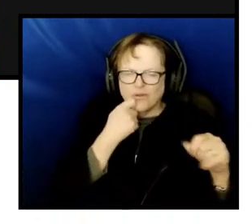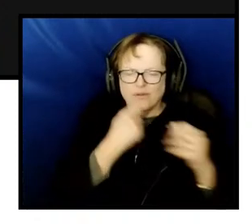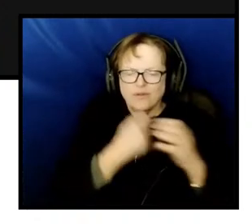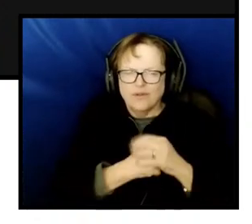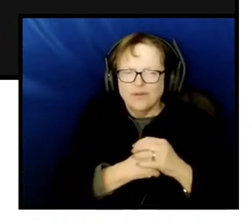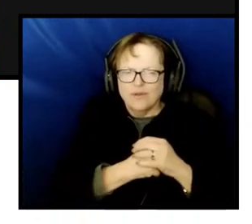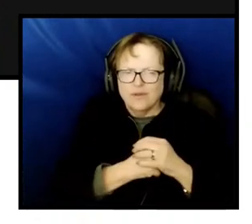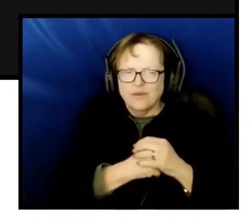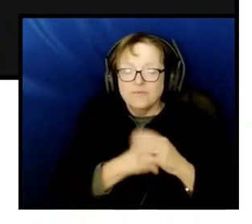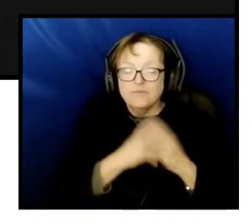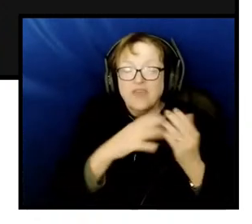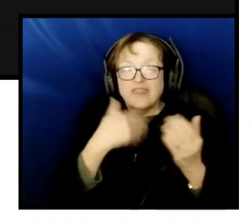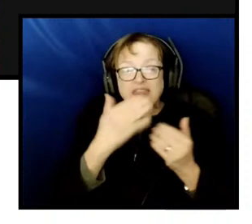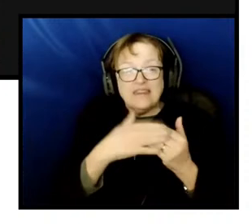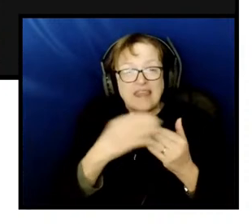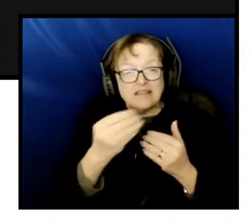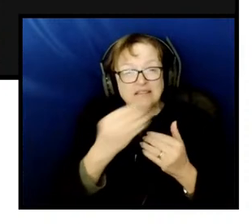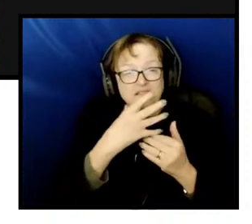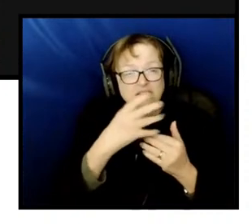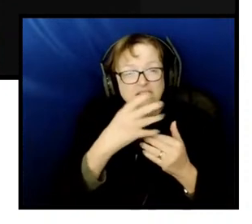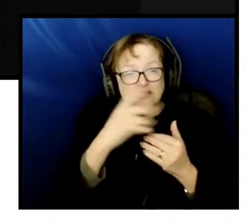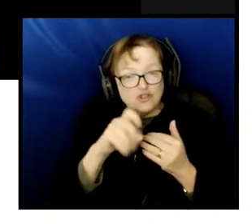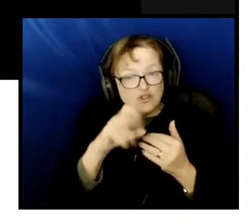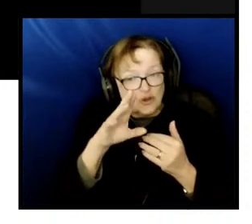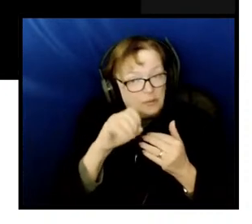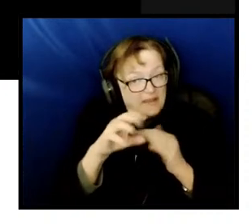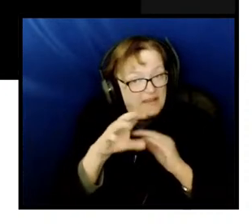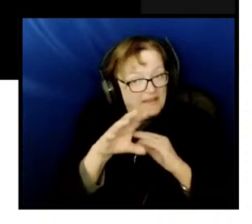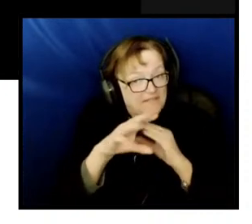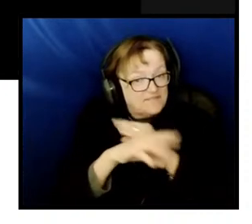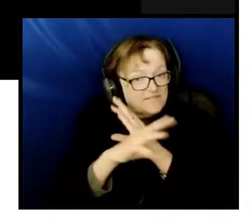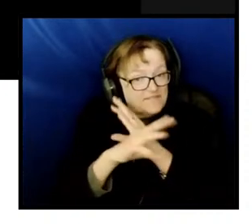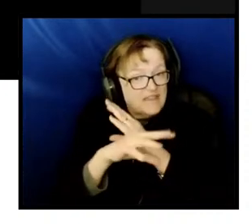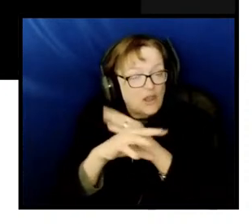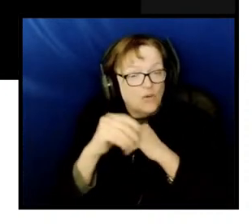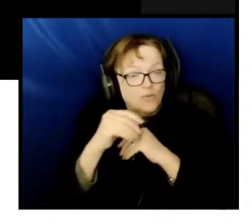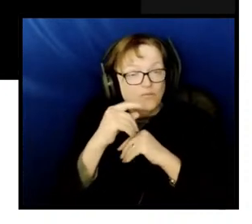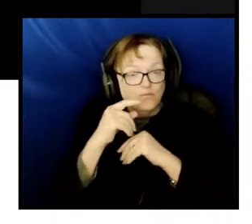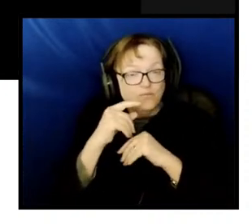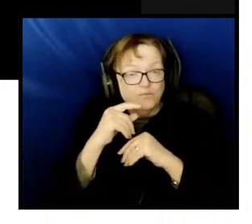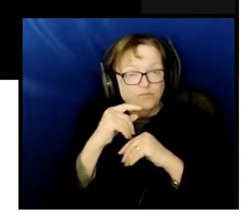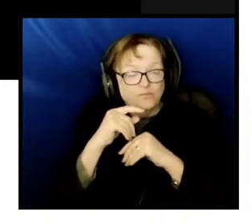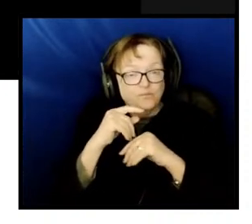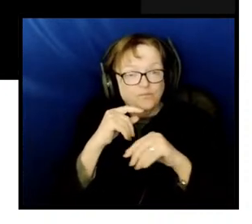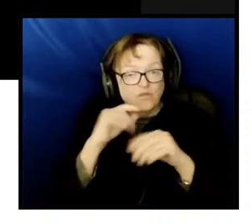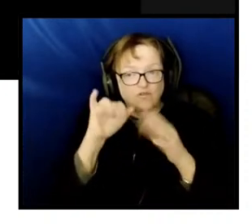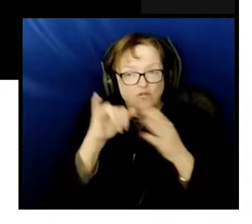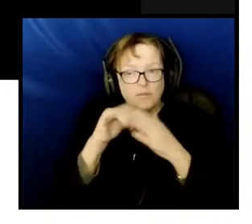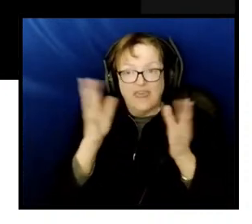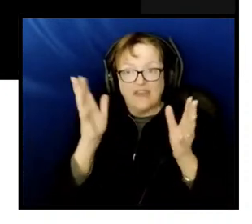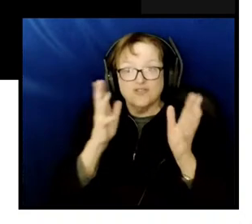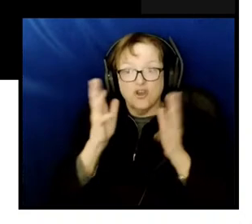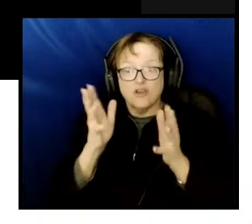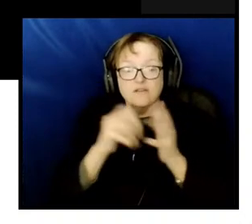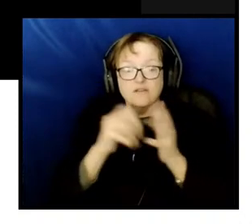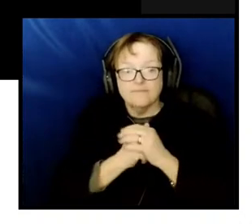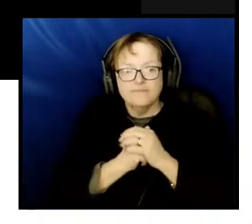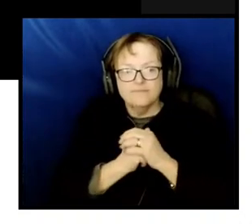slide should be a video, an excerpt of the Sea Table Talk. I'm not sure if we'll be able to